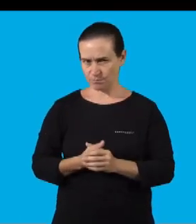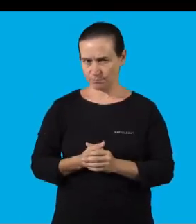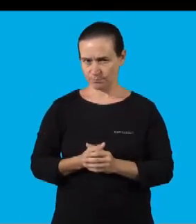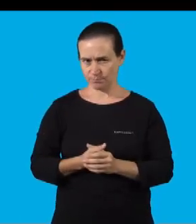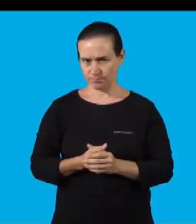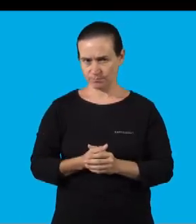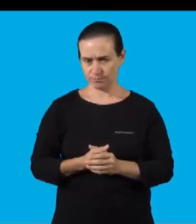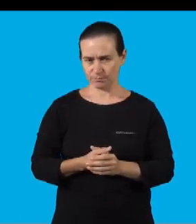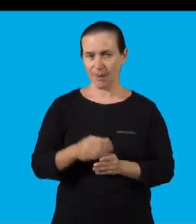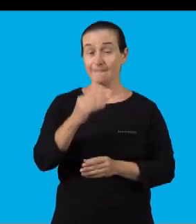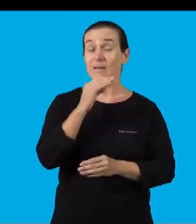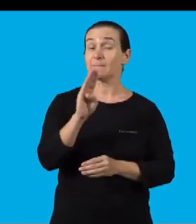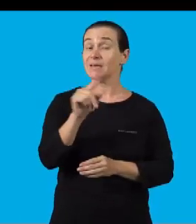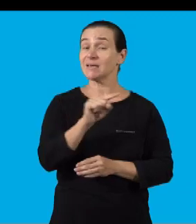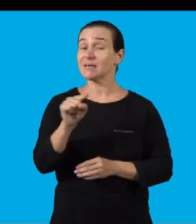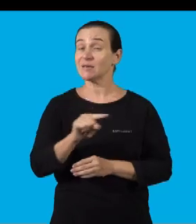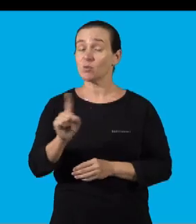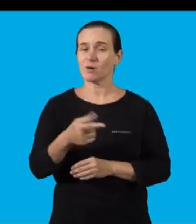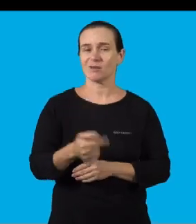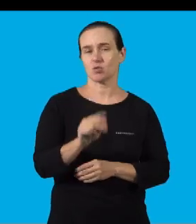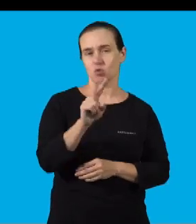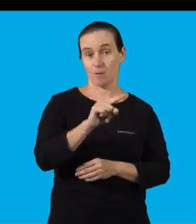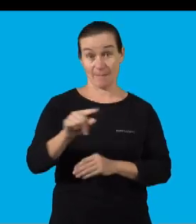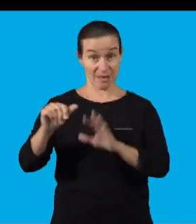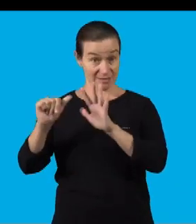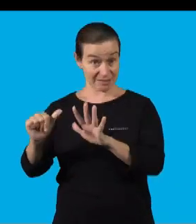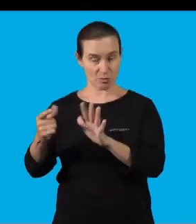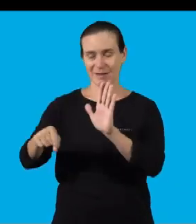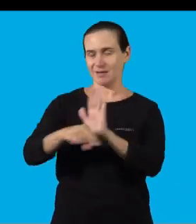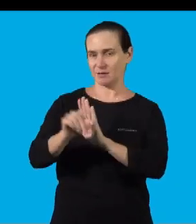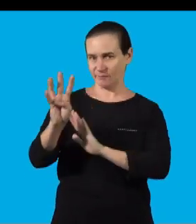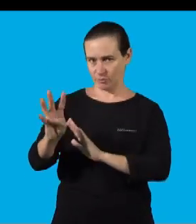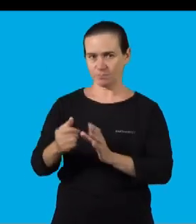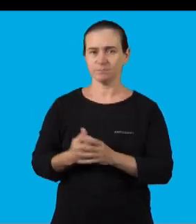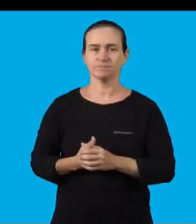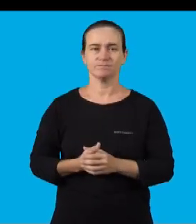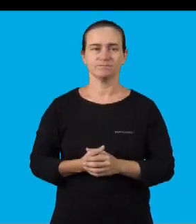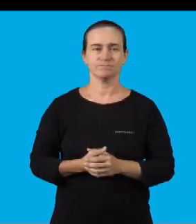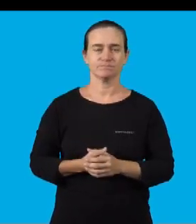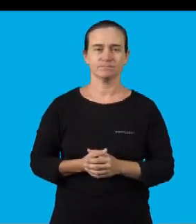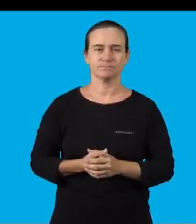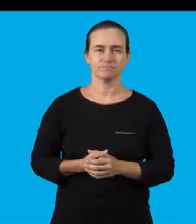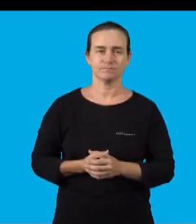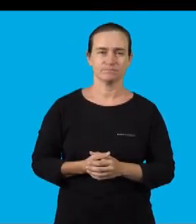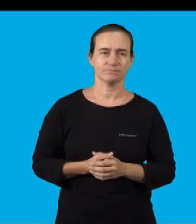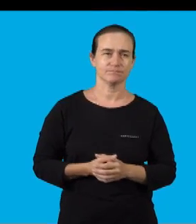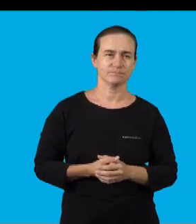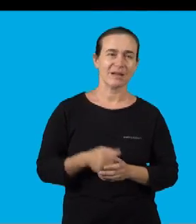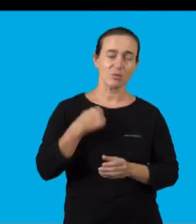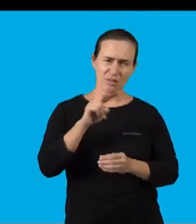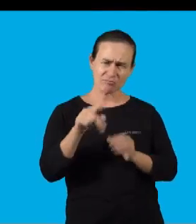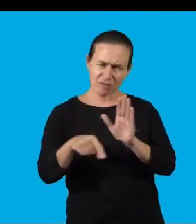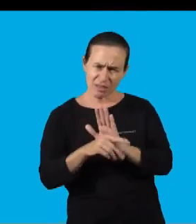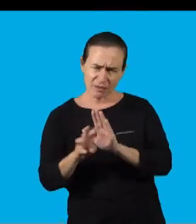And which would mean that our b is equals to 2 minus 6, which is a negative 4. Again, we look at the sequence that